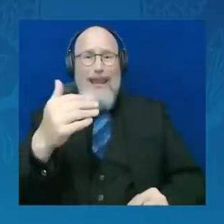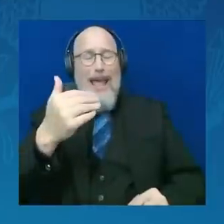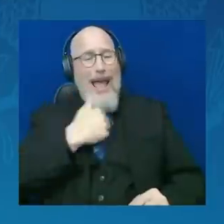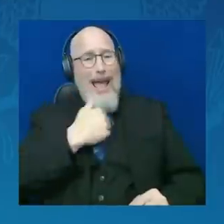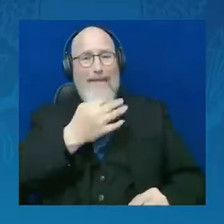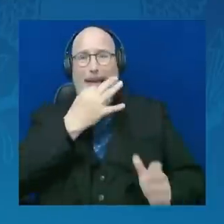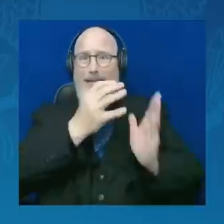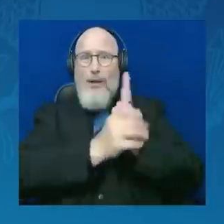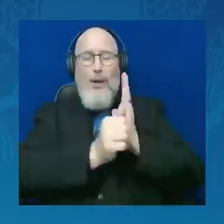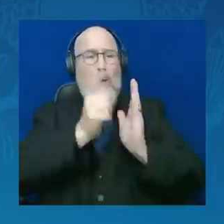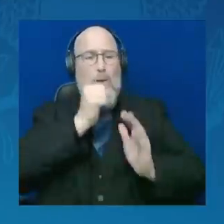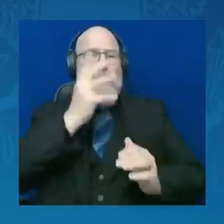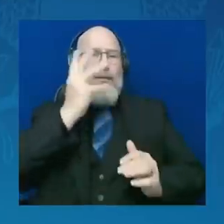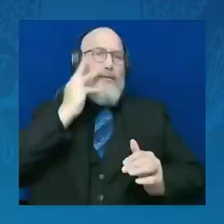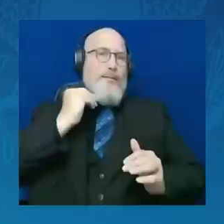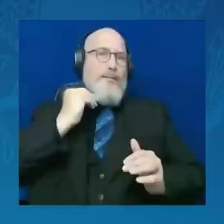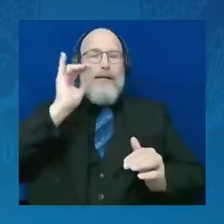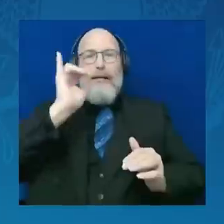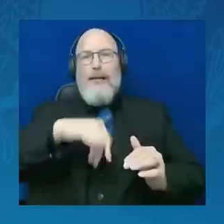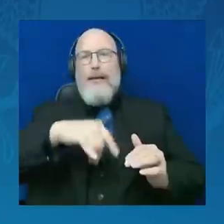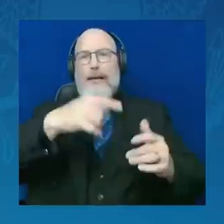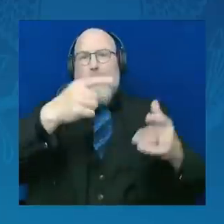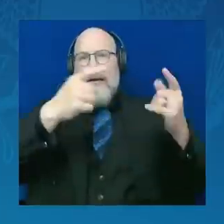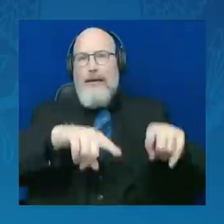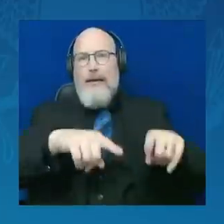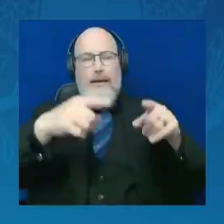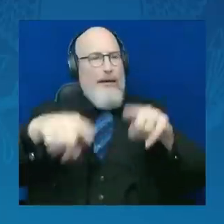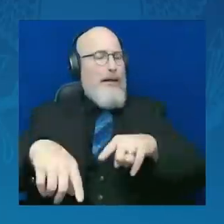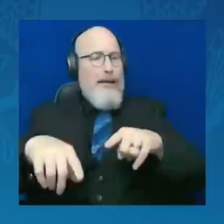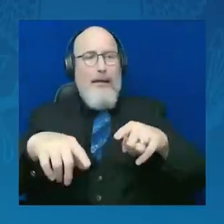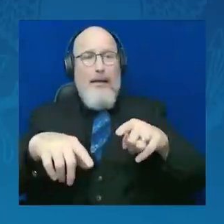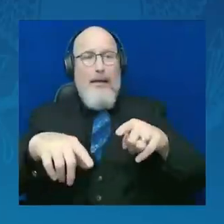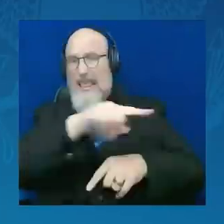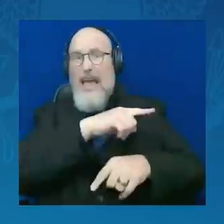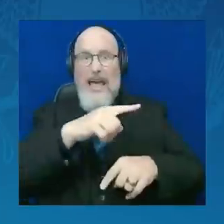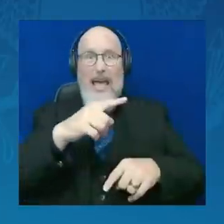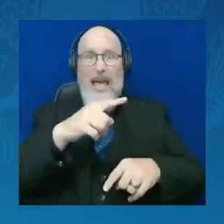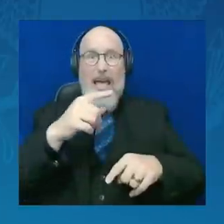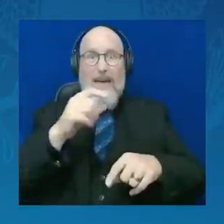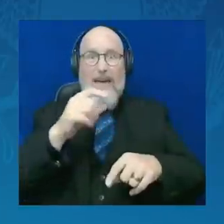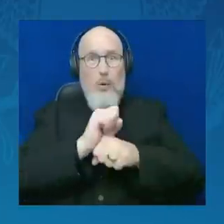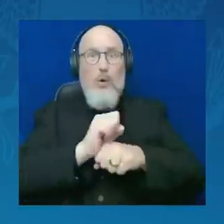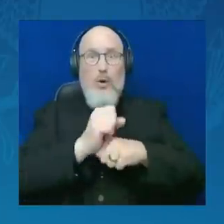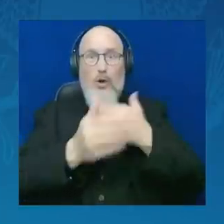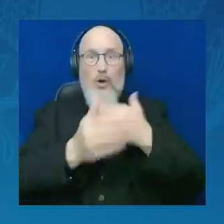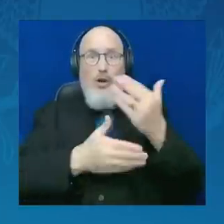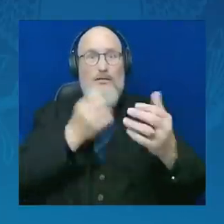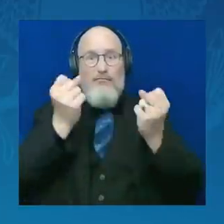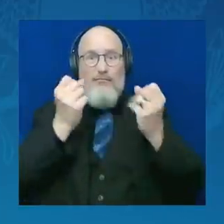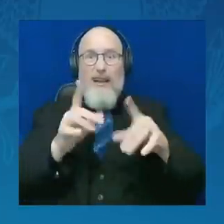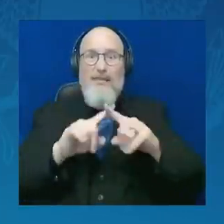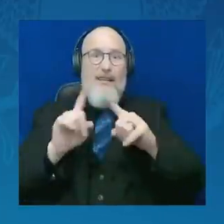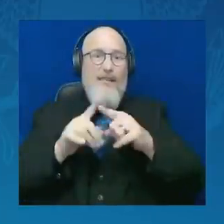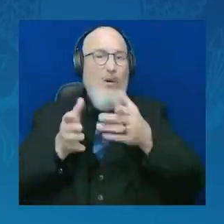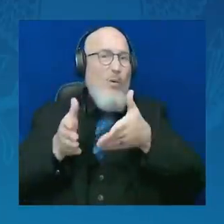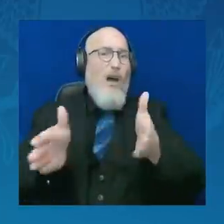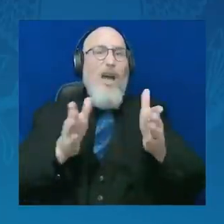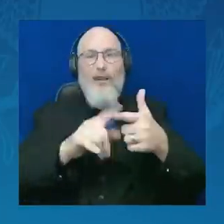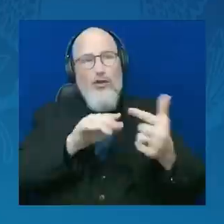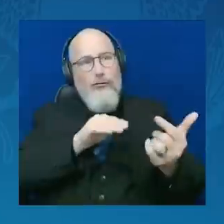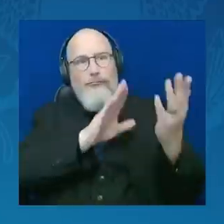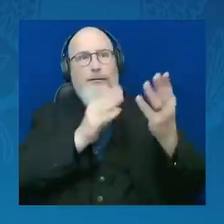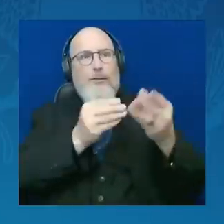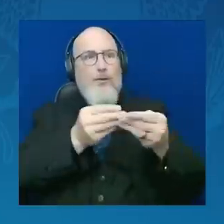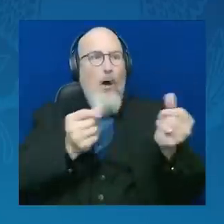this dimension, and I'm sure that they have worked out methods of how to handle it, and I'm sure they know how to solve the problems